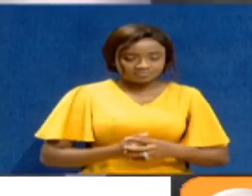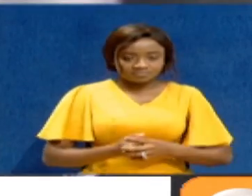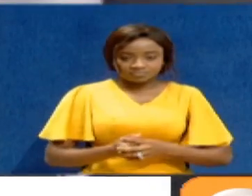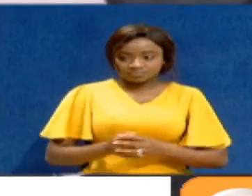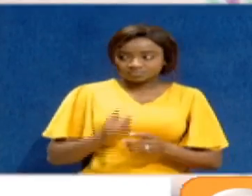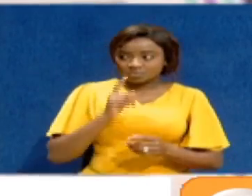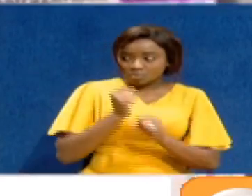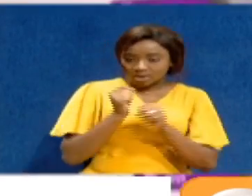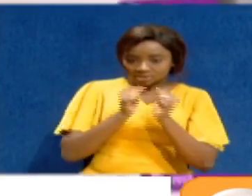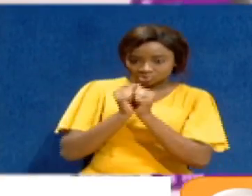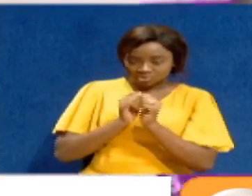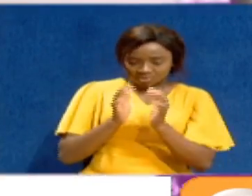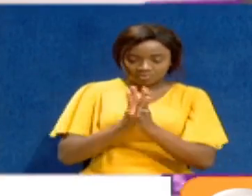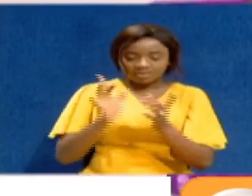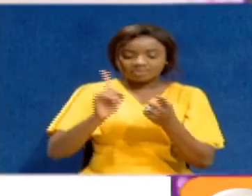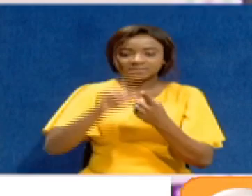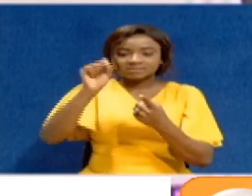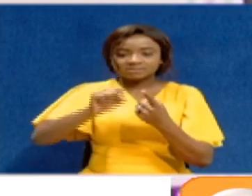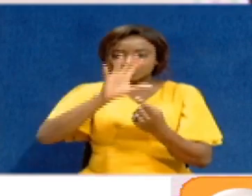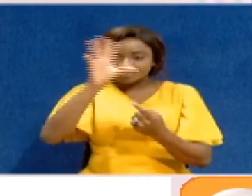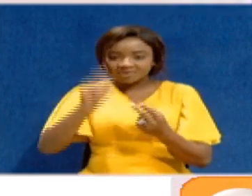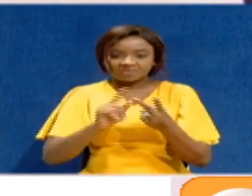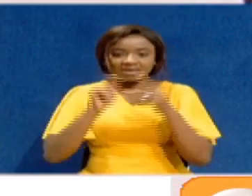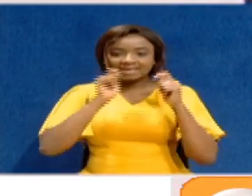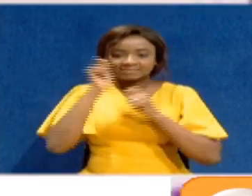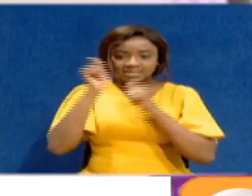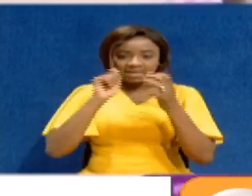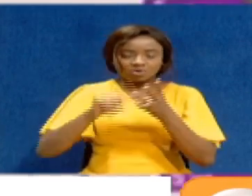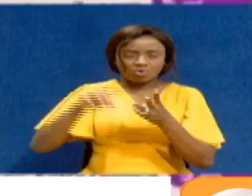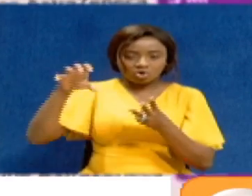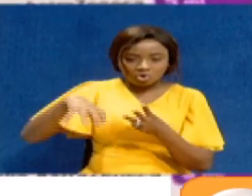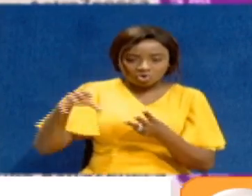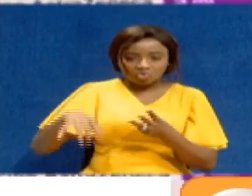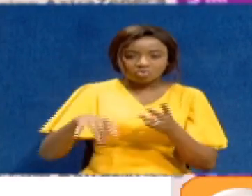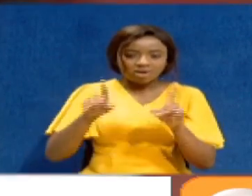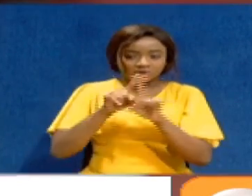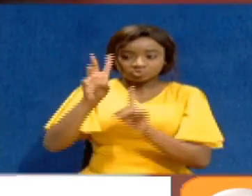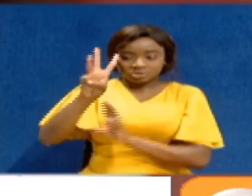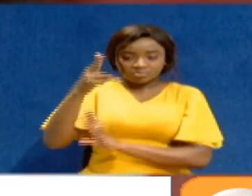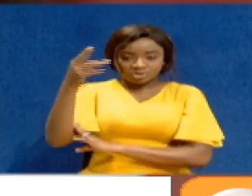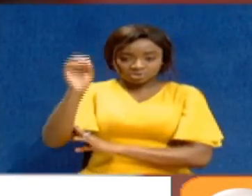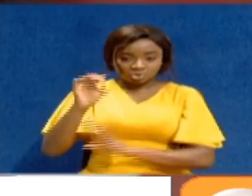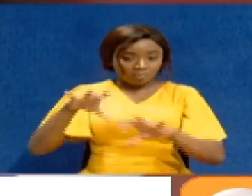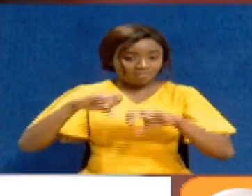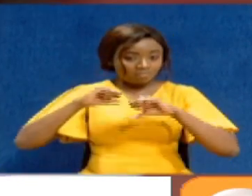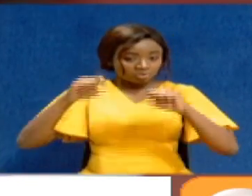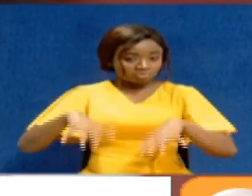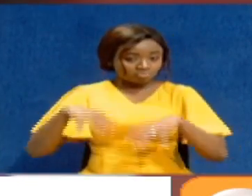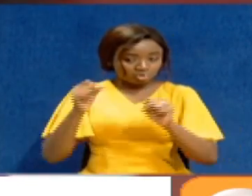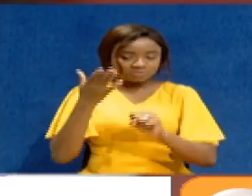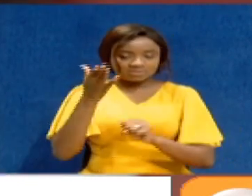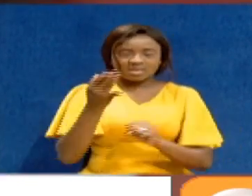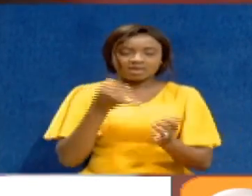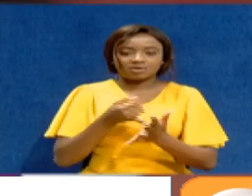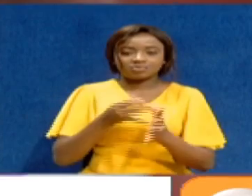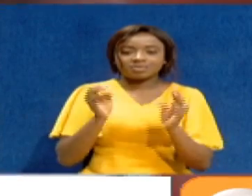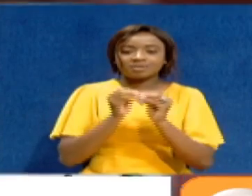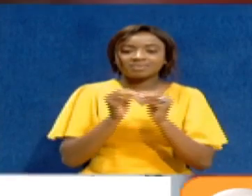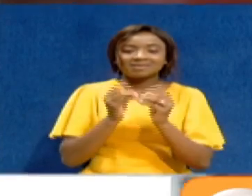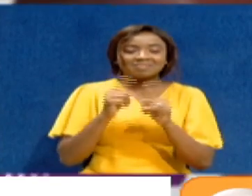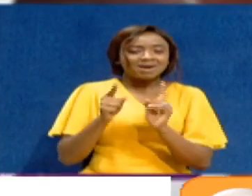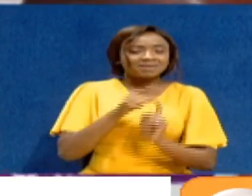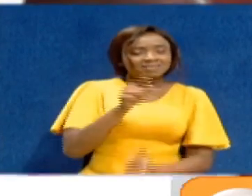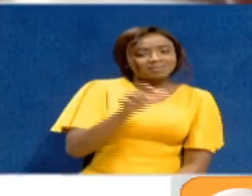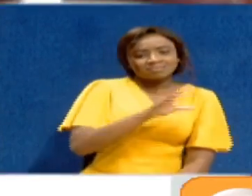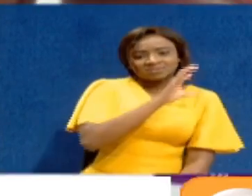Congo, and Senegal, with the WHO and the World Trade Organization bosses also attending. African nations are citing lack of capital, lack of